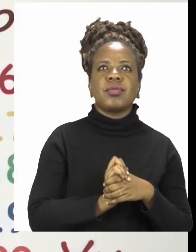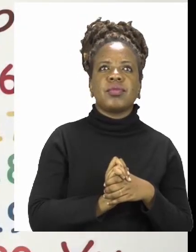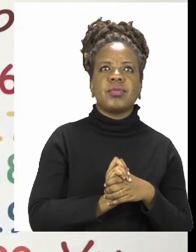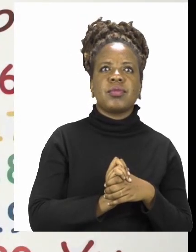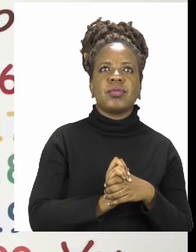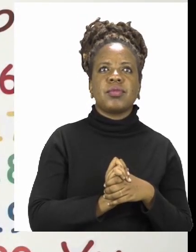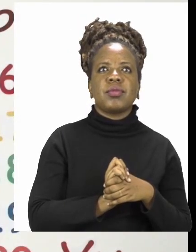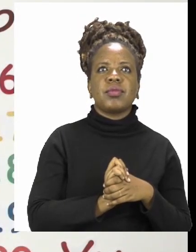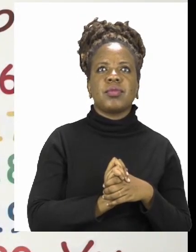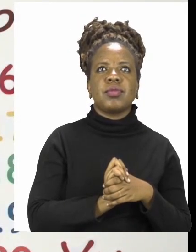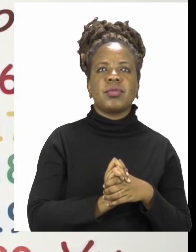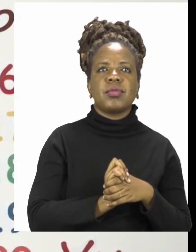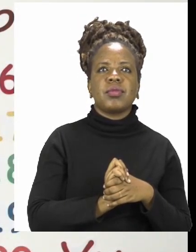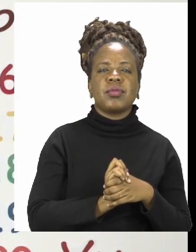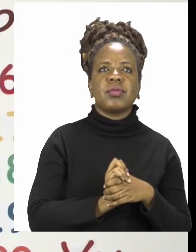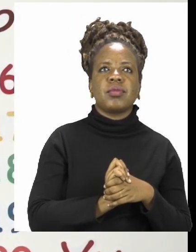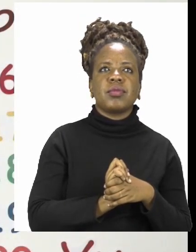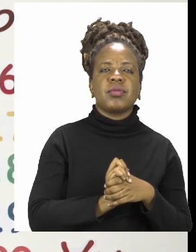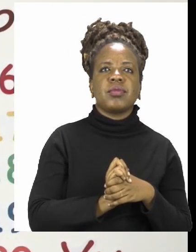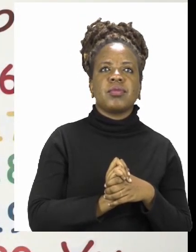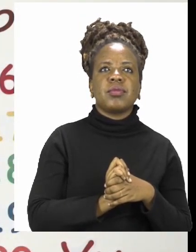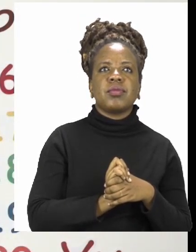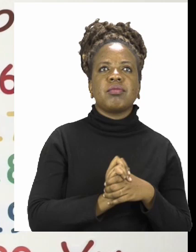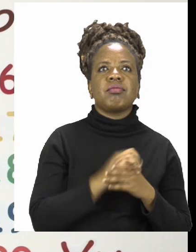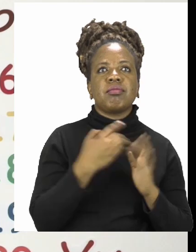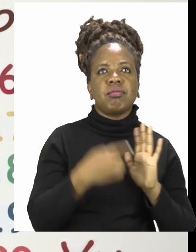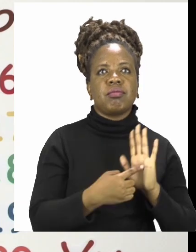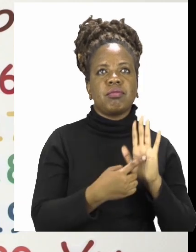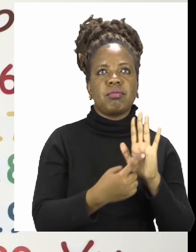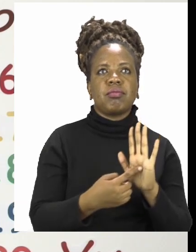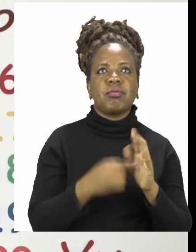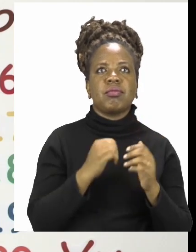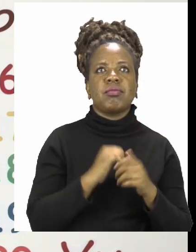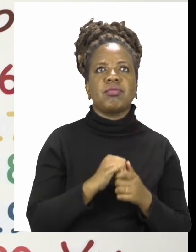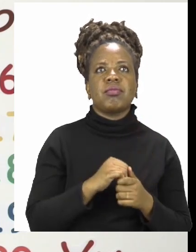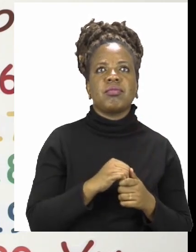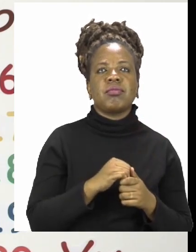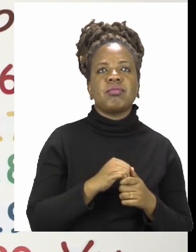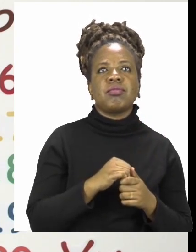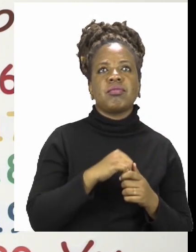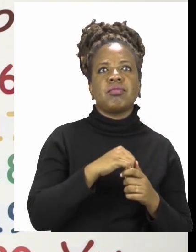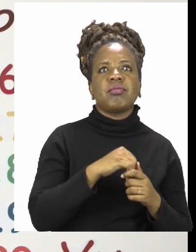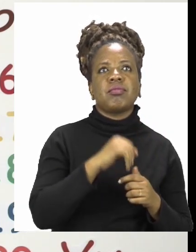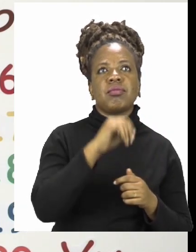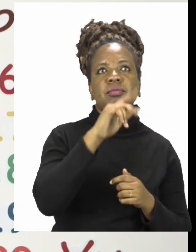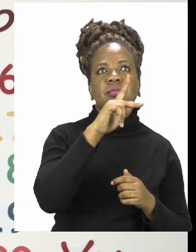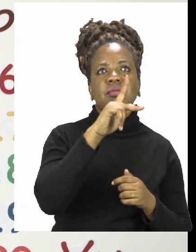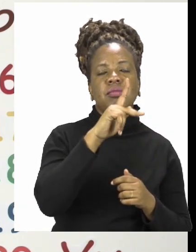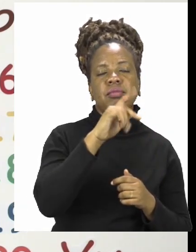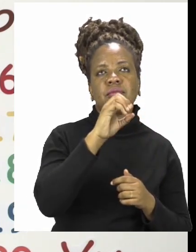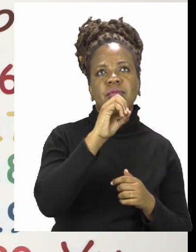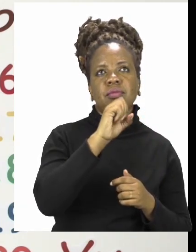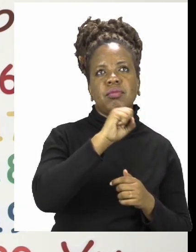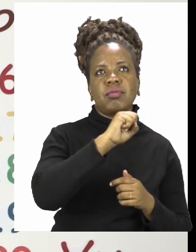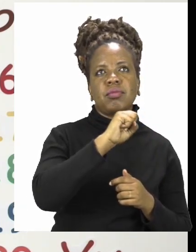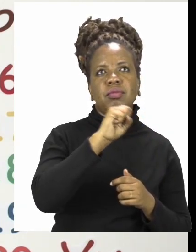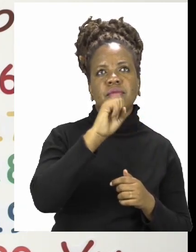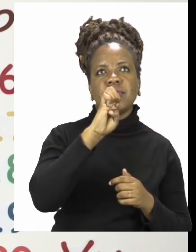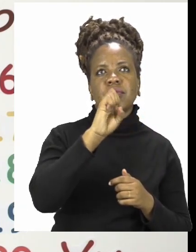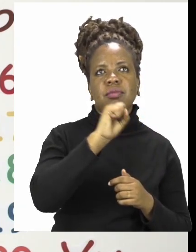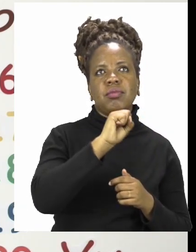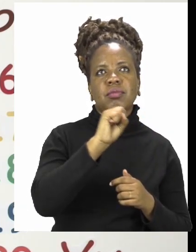add an apostrophe and an S. Now, like we said before, possessive nouns are words that show